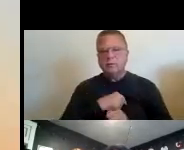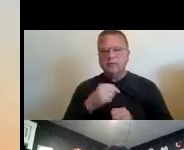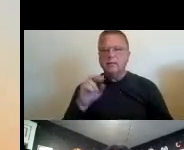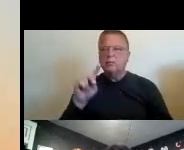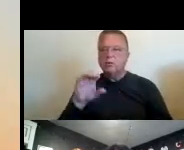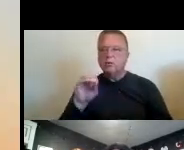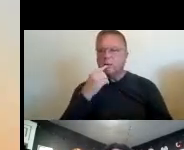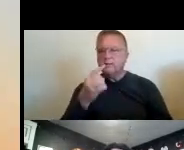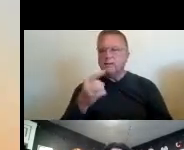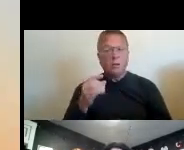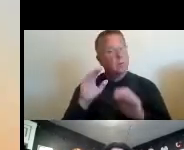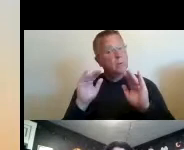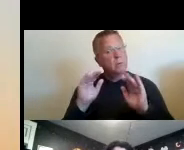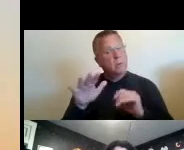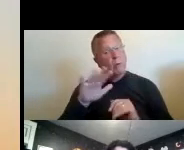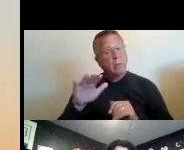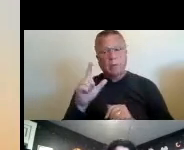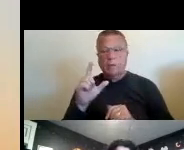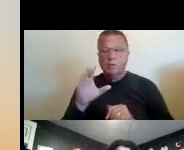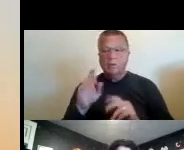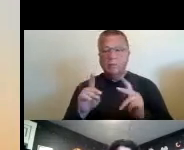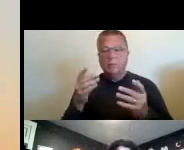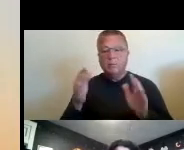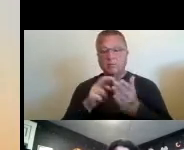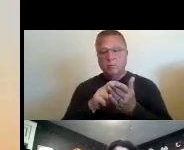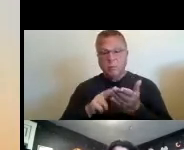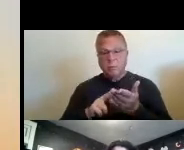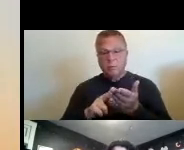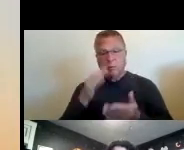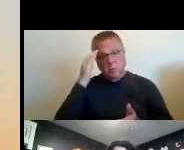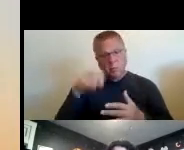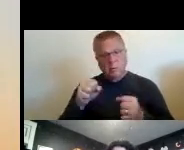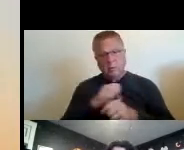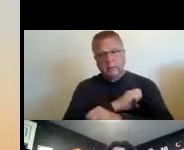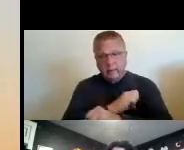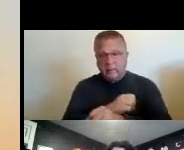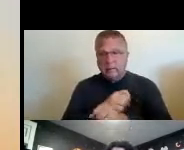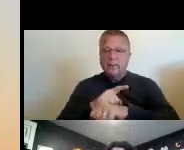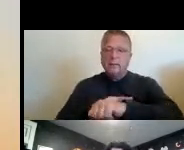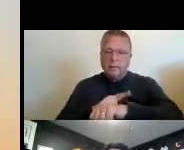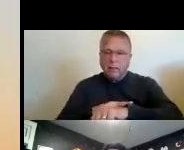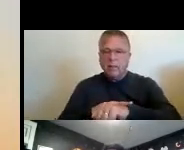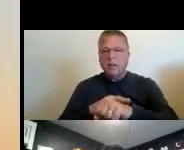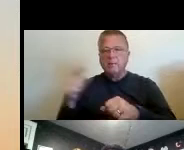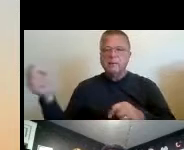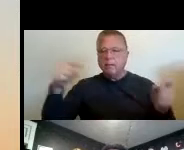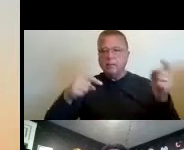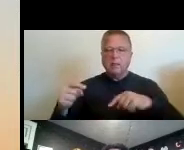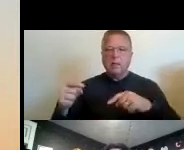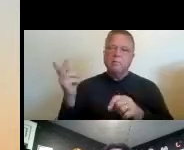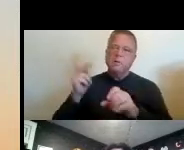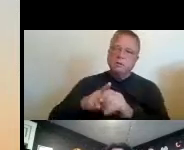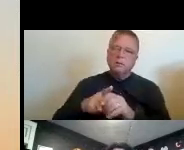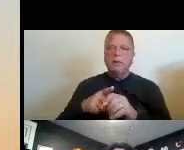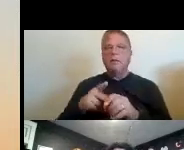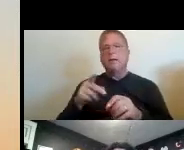expecting almost 100 people who have registered, and we know that it takes energy and it takes time to come out and to participate in